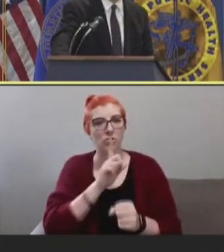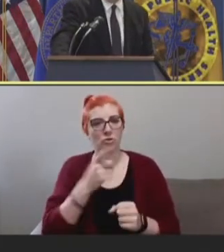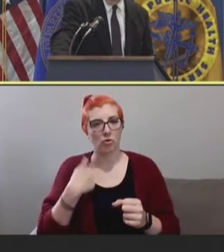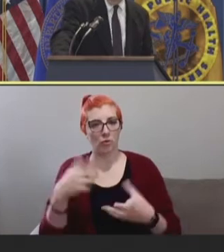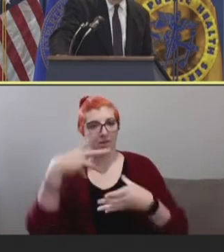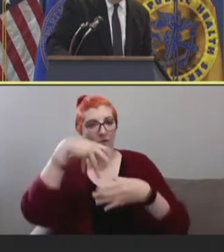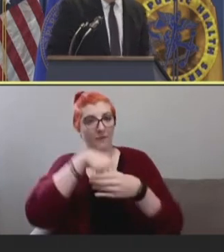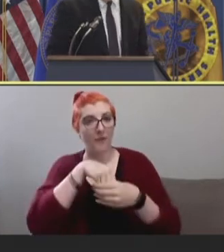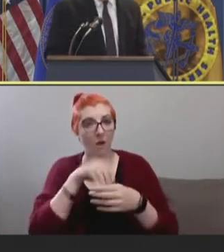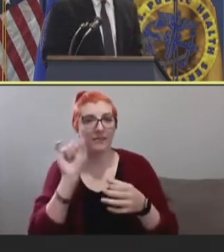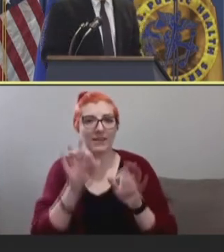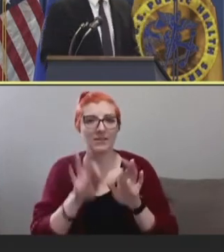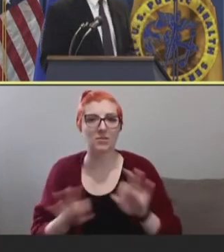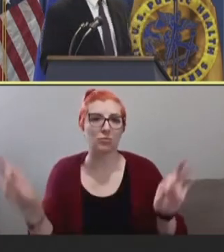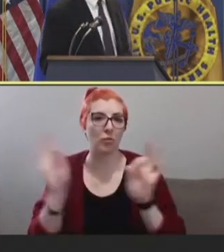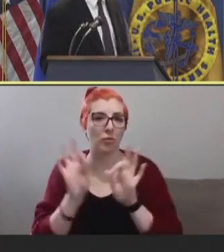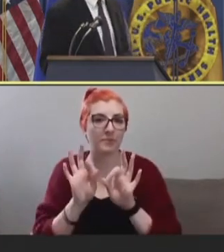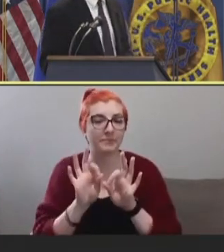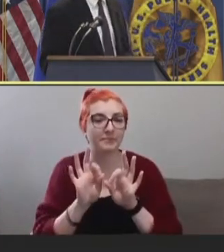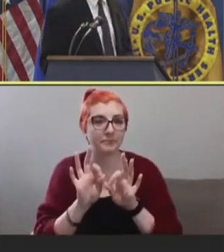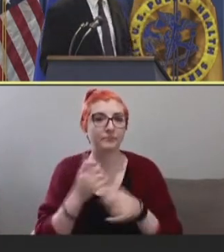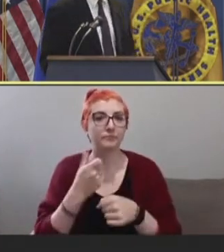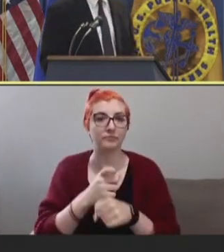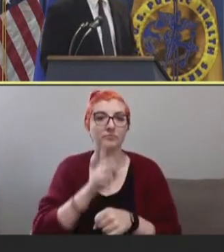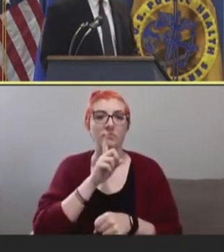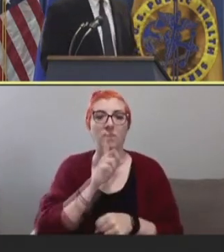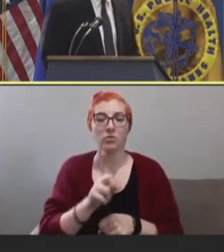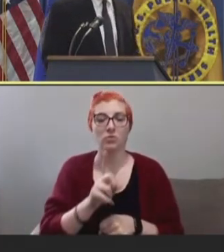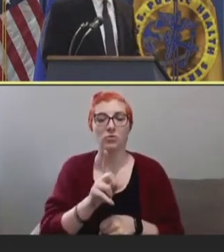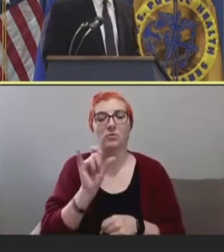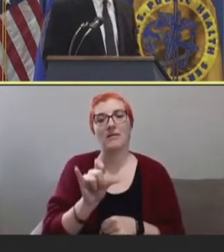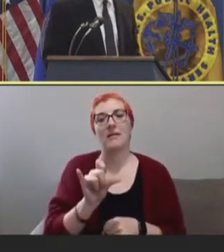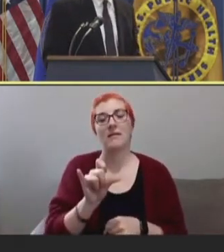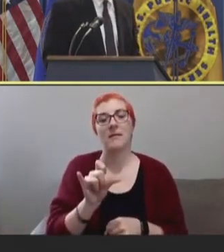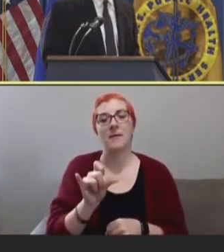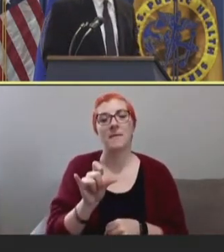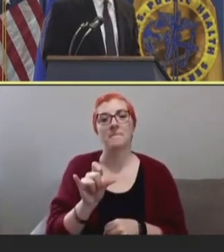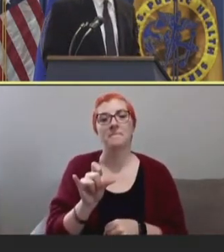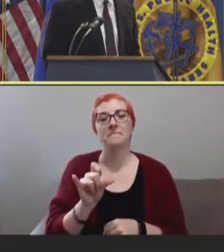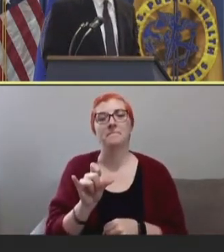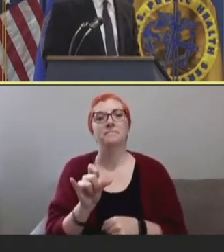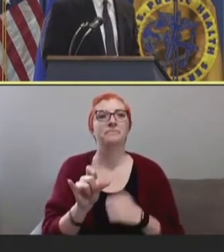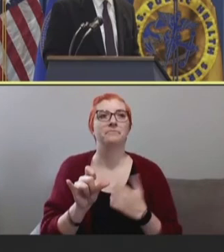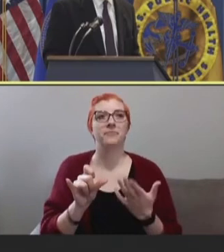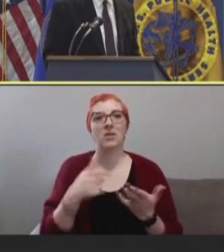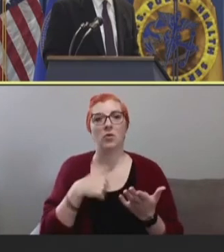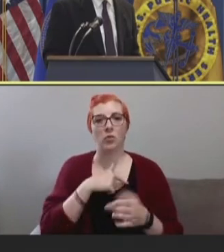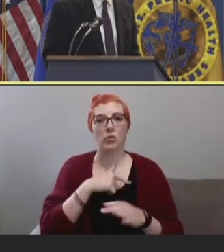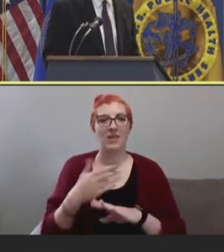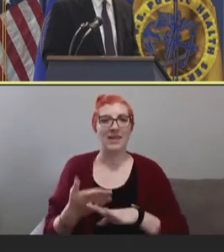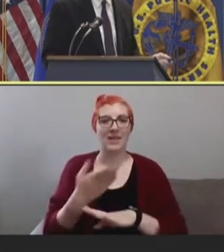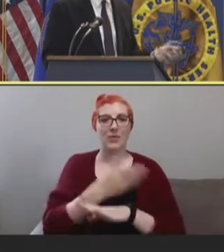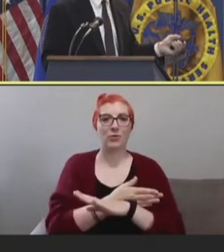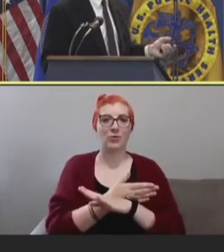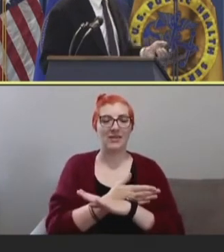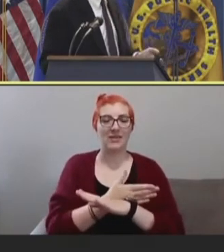critical to ensuring that we increase vaccine